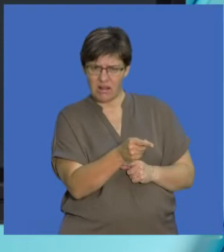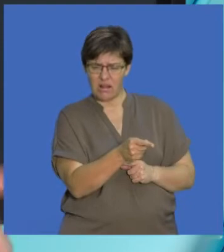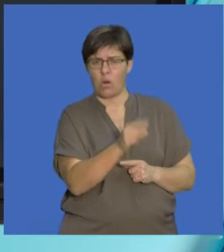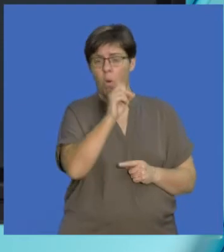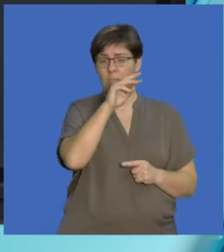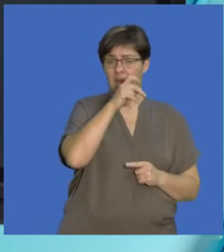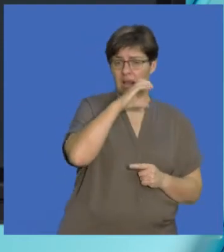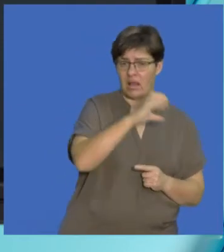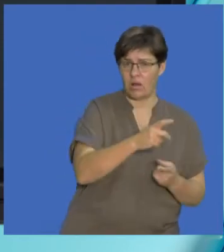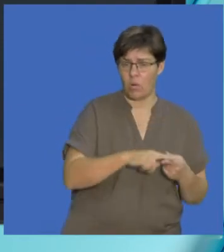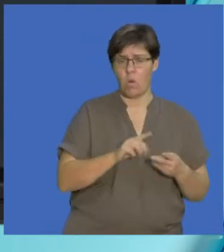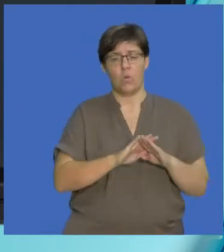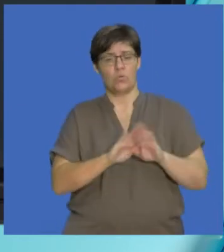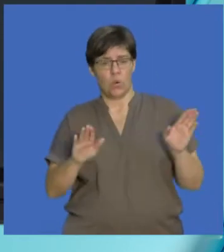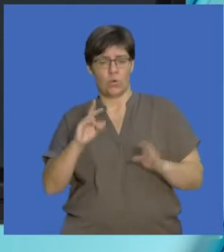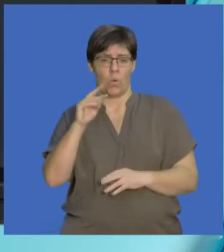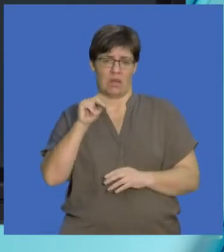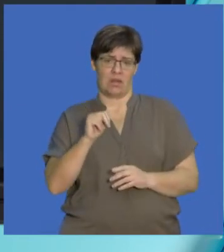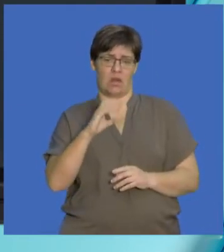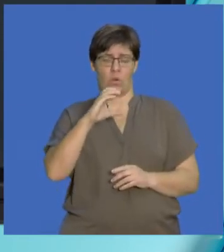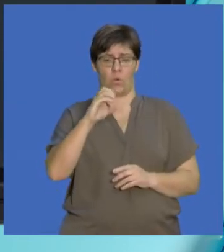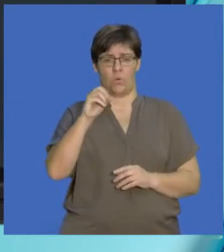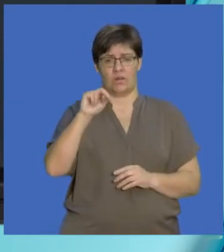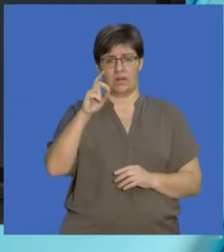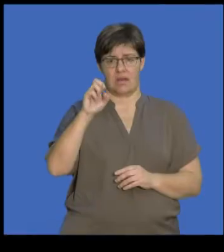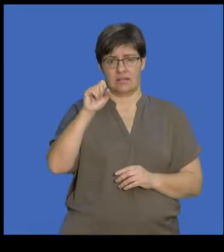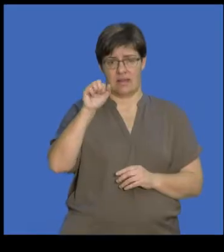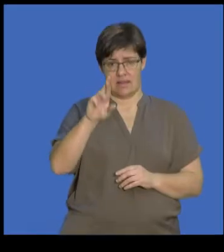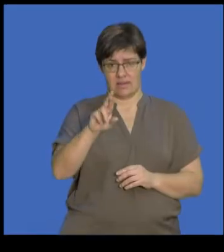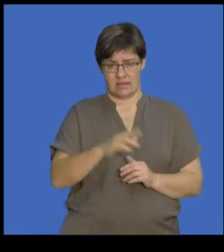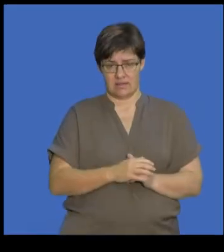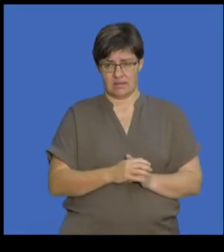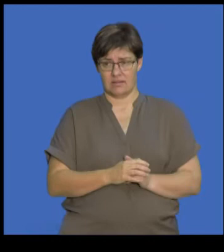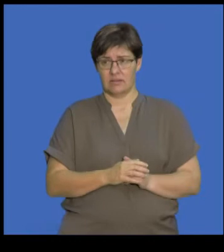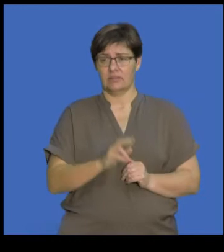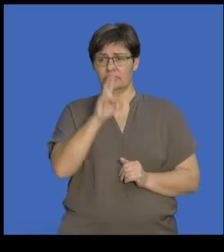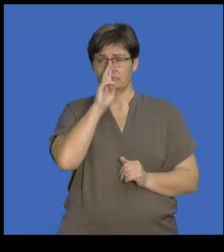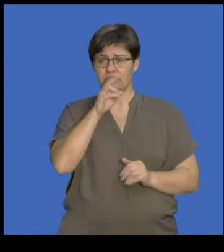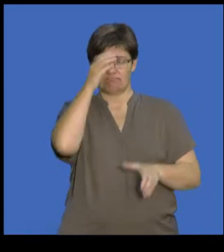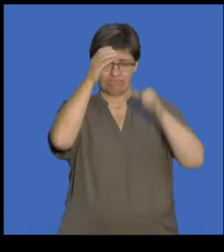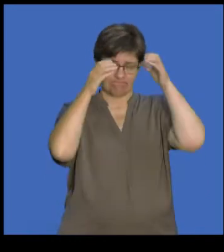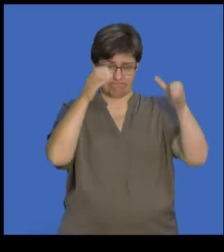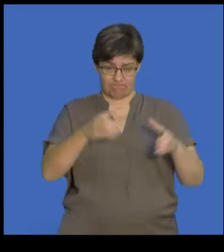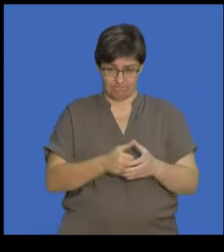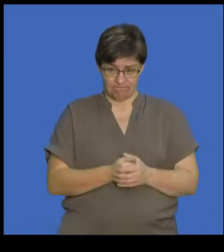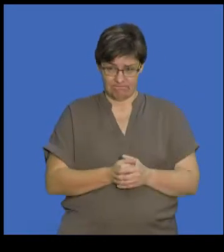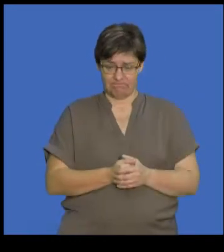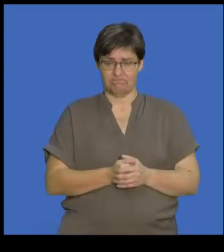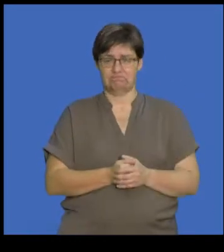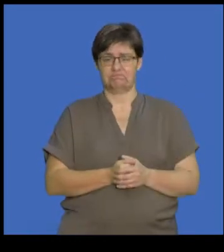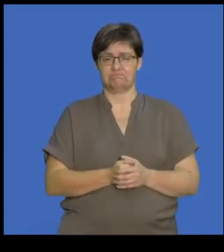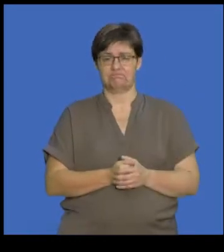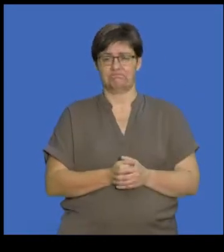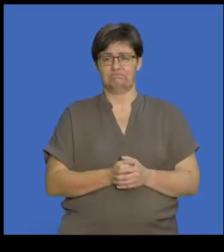a ohmic or a non-ohmic conductor. Right. So without any waste of time, let's look at the concept map involved.